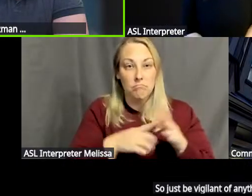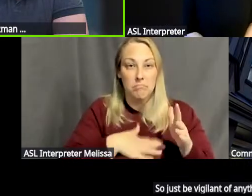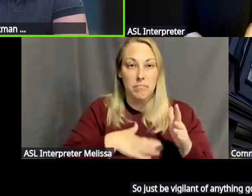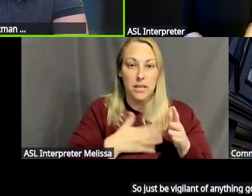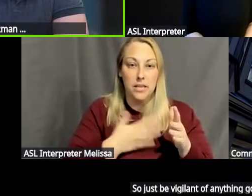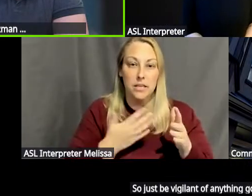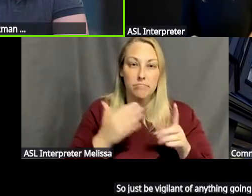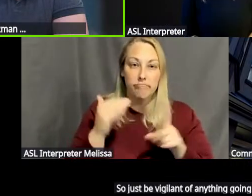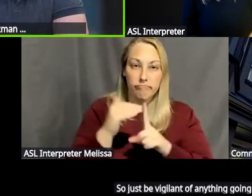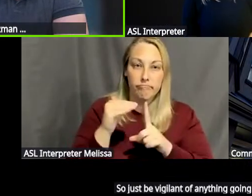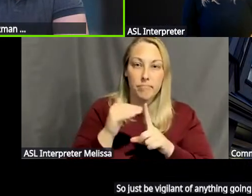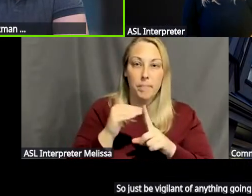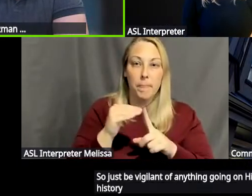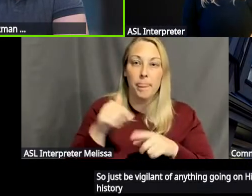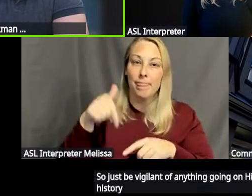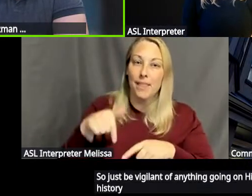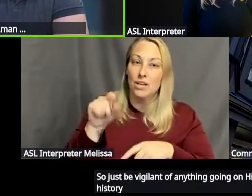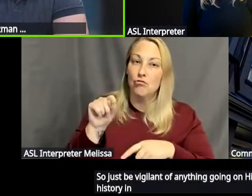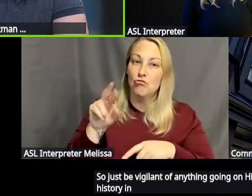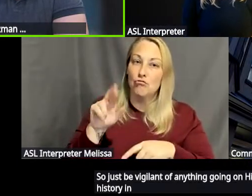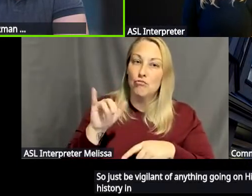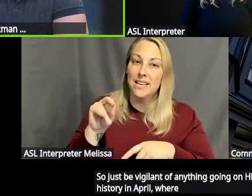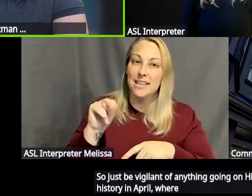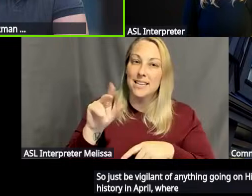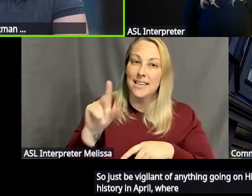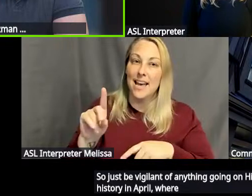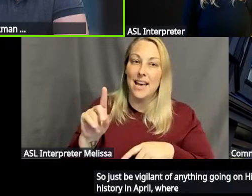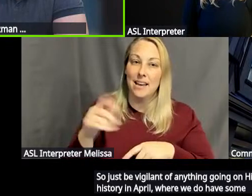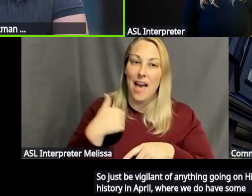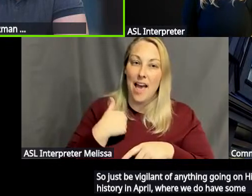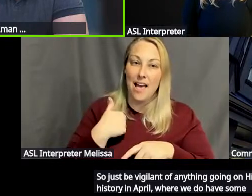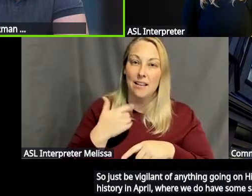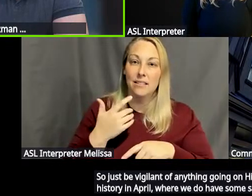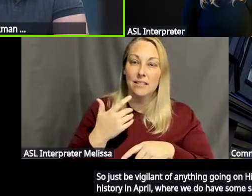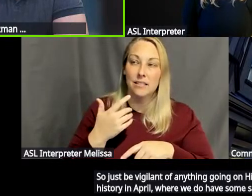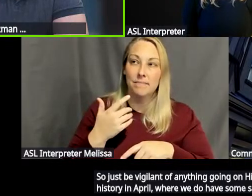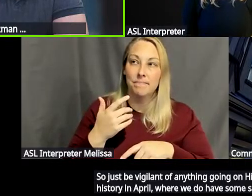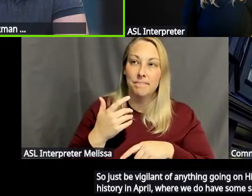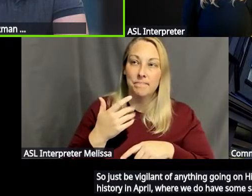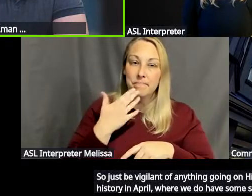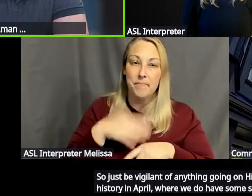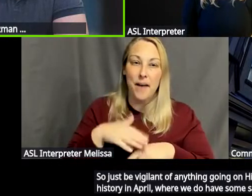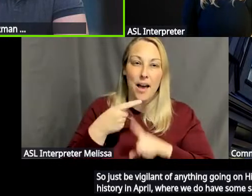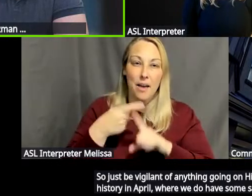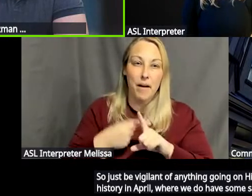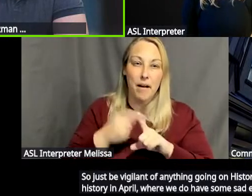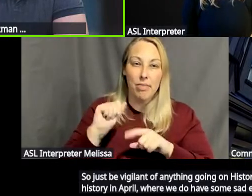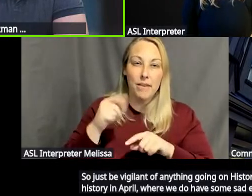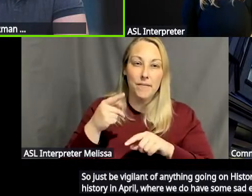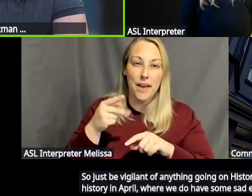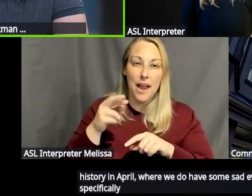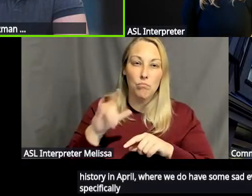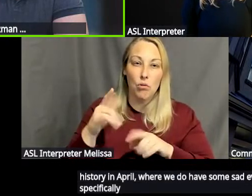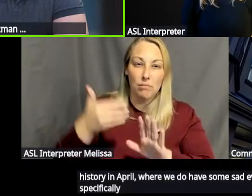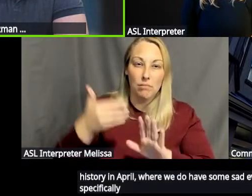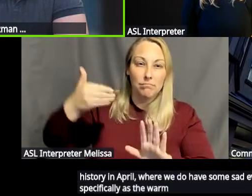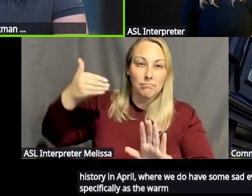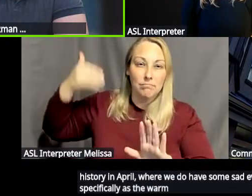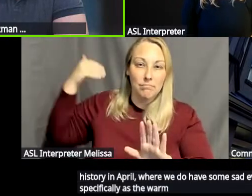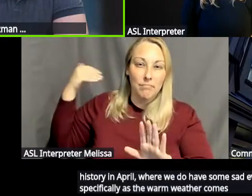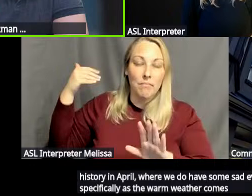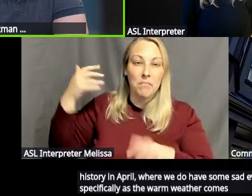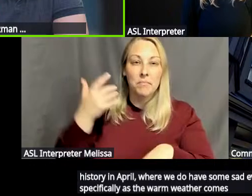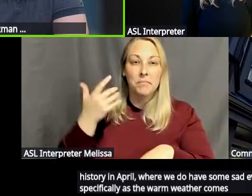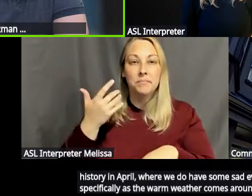a bad history in April, where we do have some sad events occur in the month of April, specifically as the warm weather comes around and people,